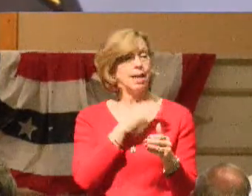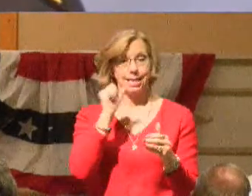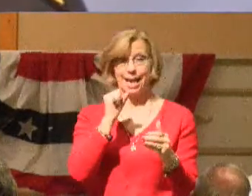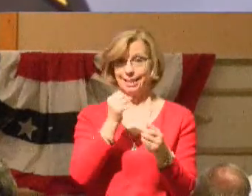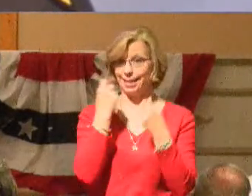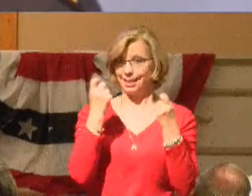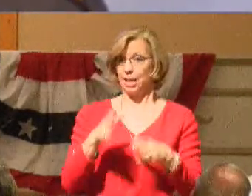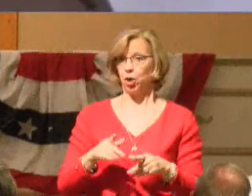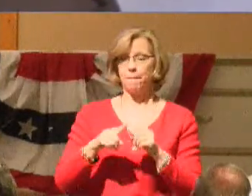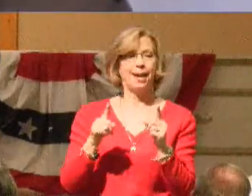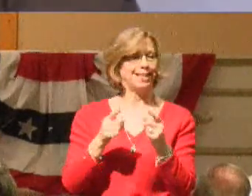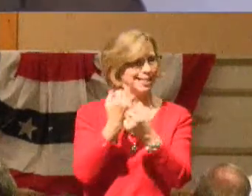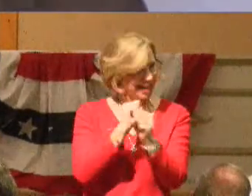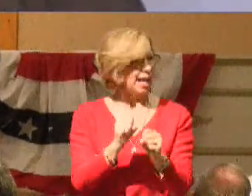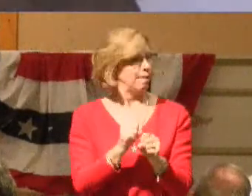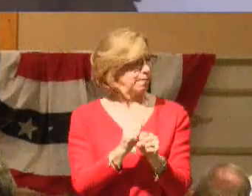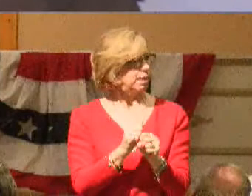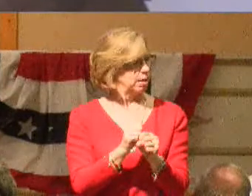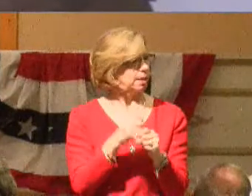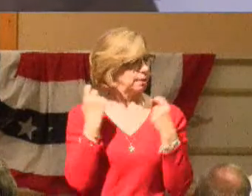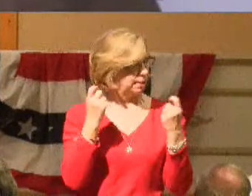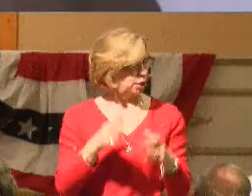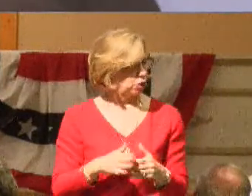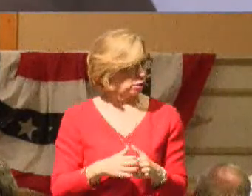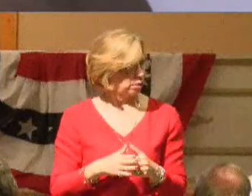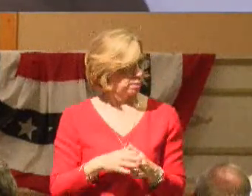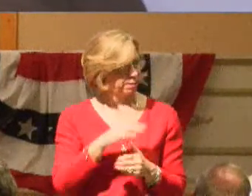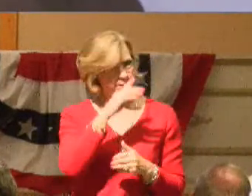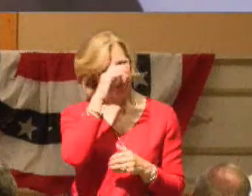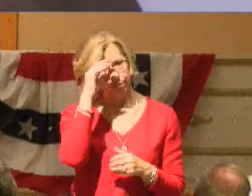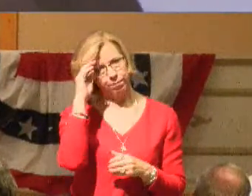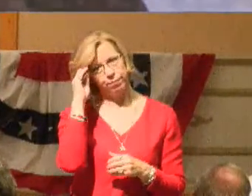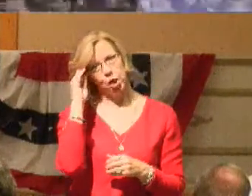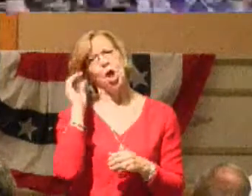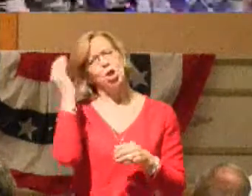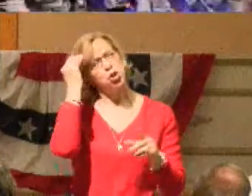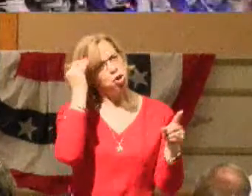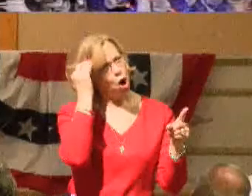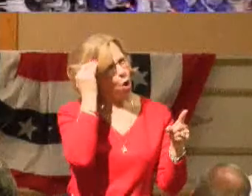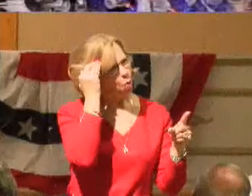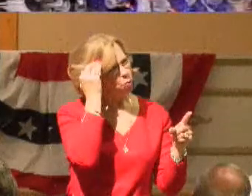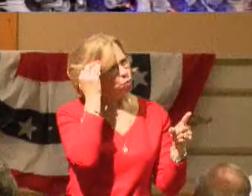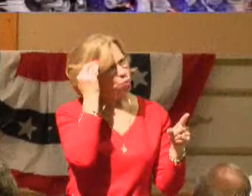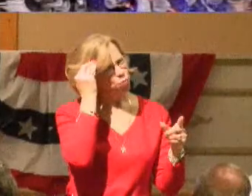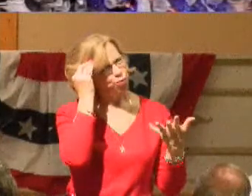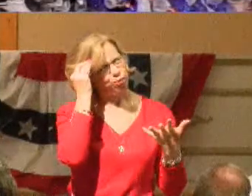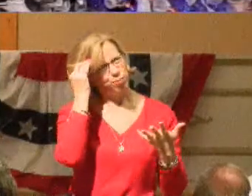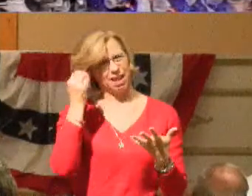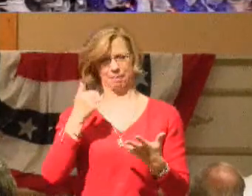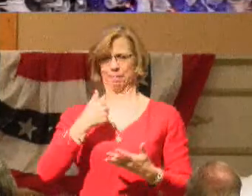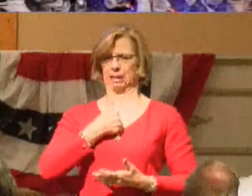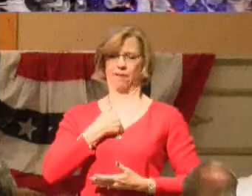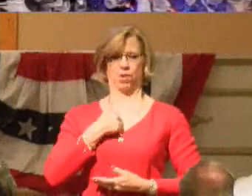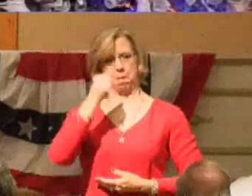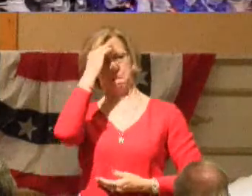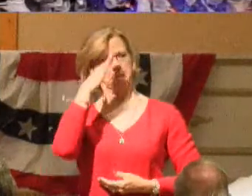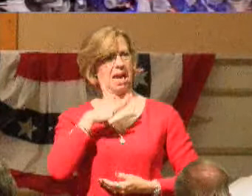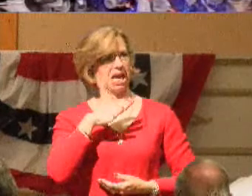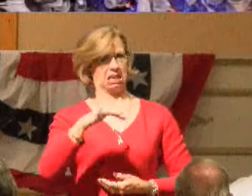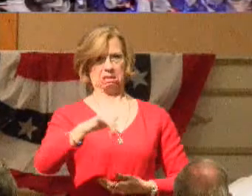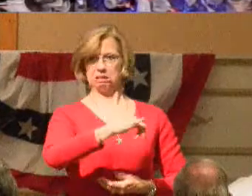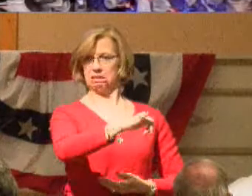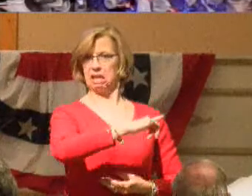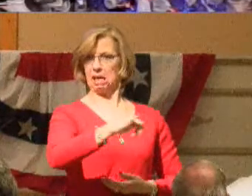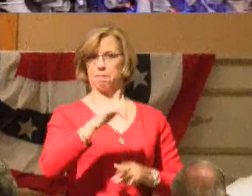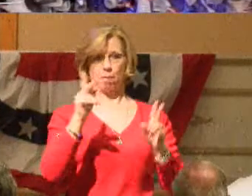know Jesus Christ. Forget this uniform and everything about it. And just know that I'm a man, and just like many of you, I'm a person